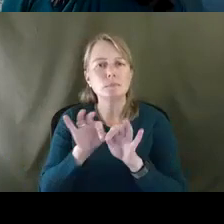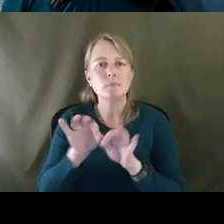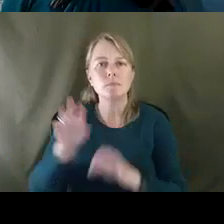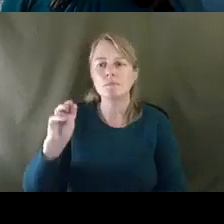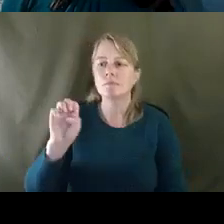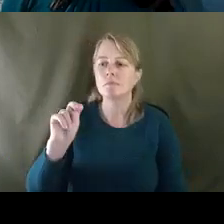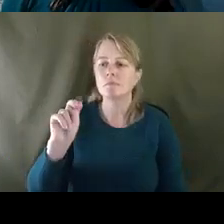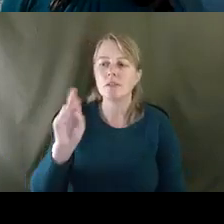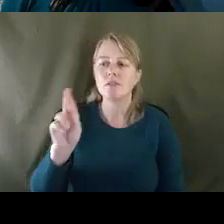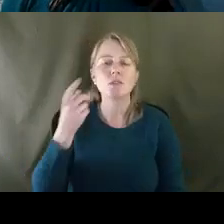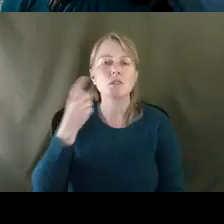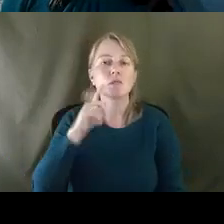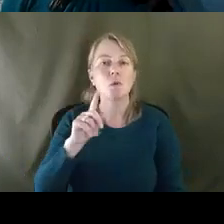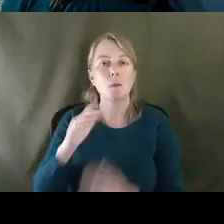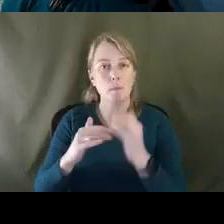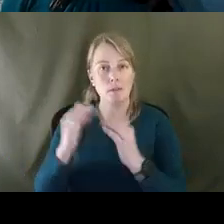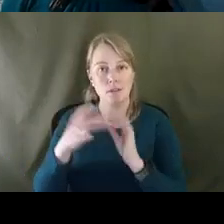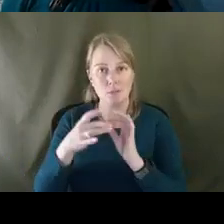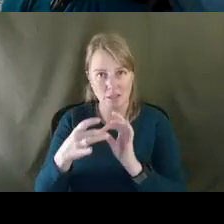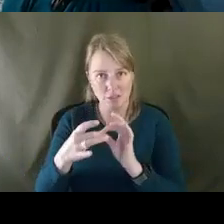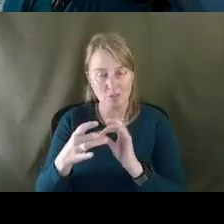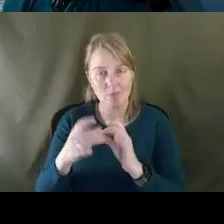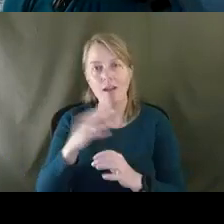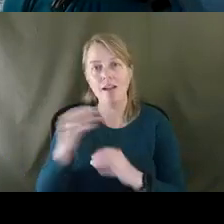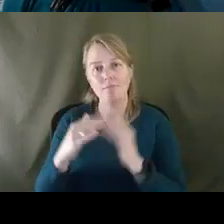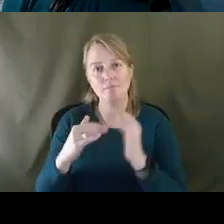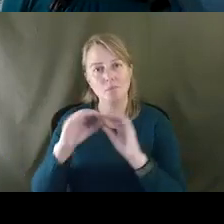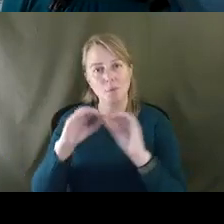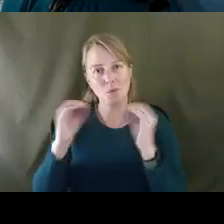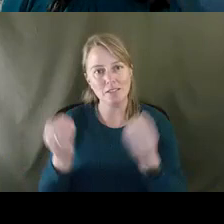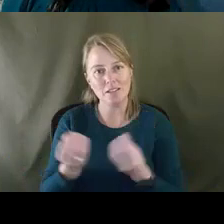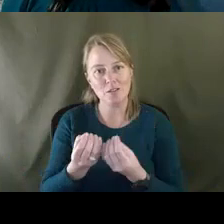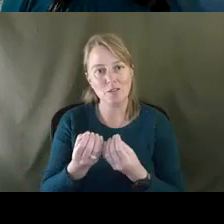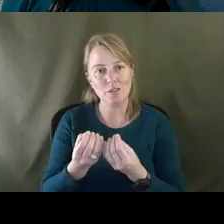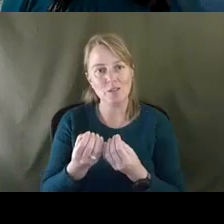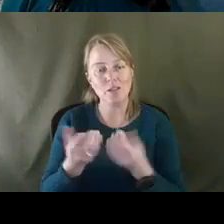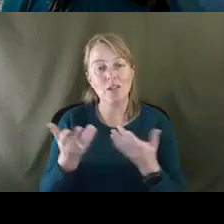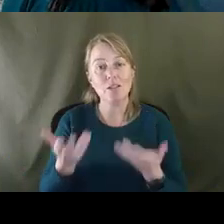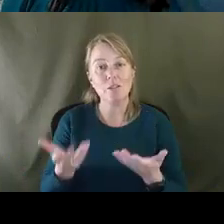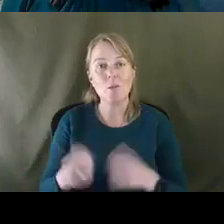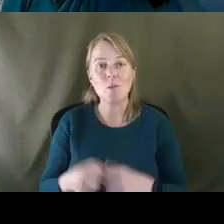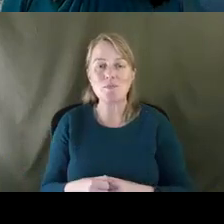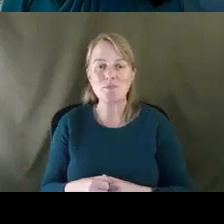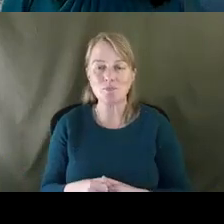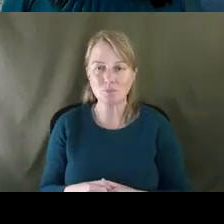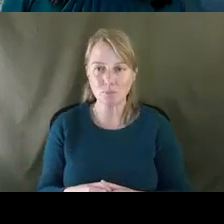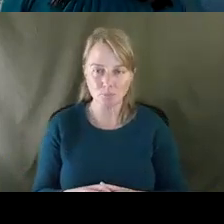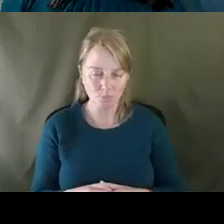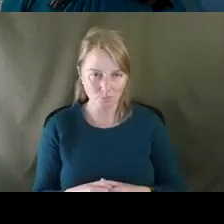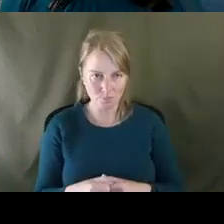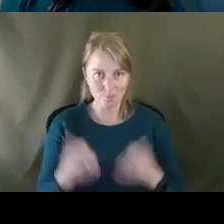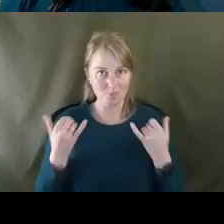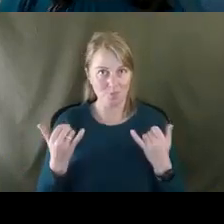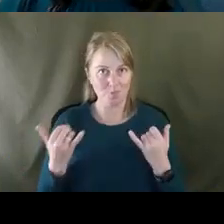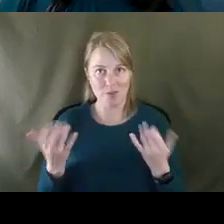building relationships and building organizations. So with having said that, let's talk about what we're